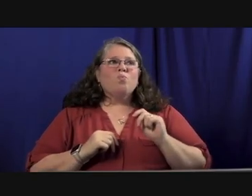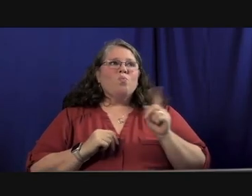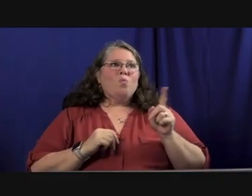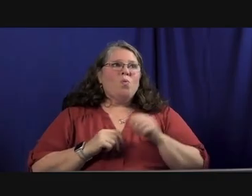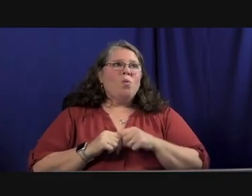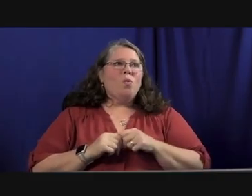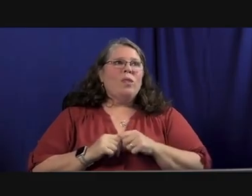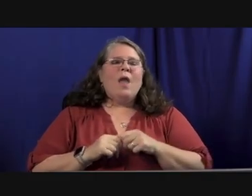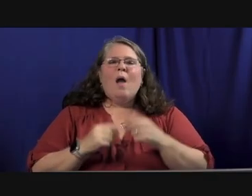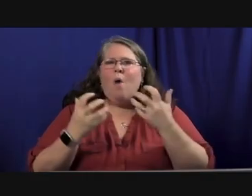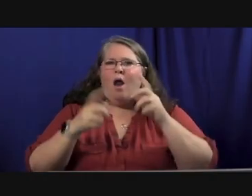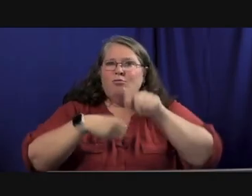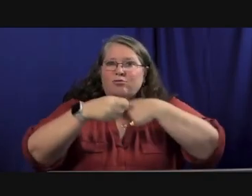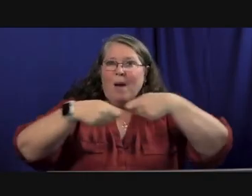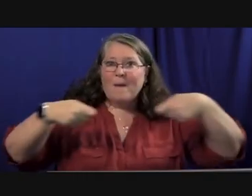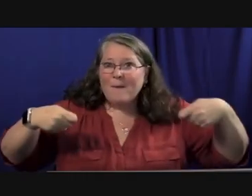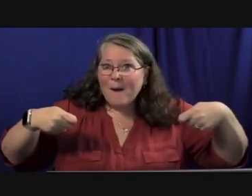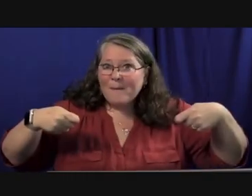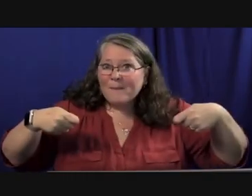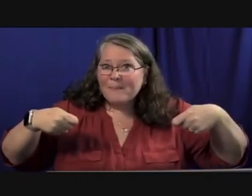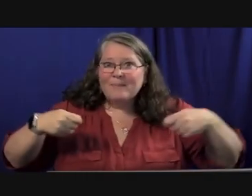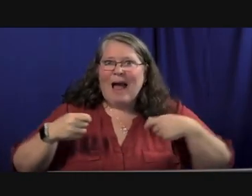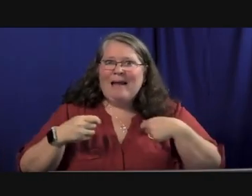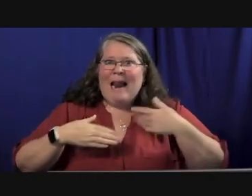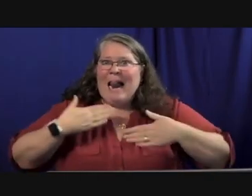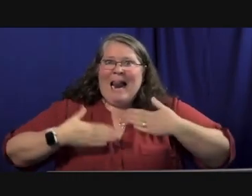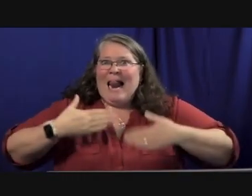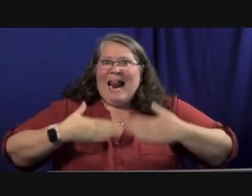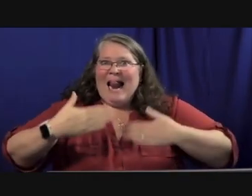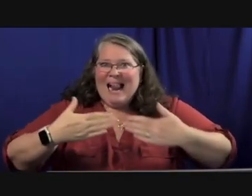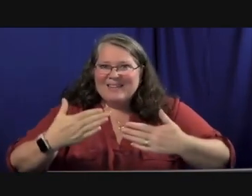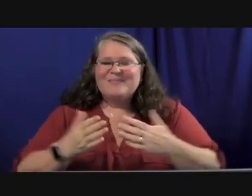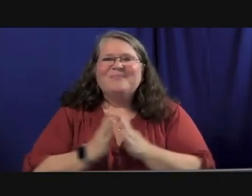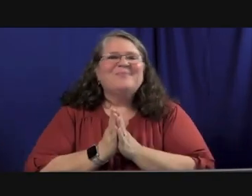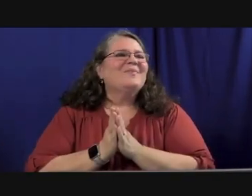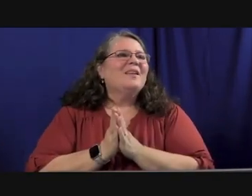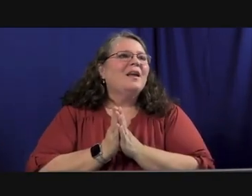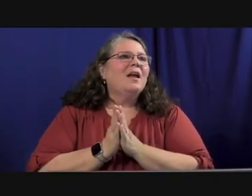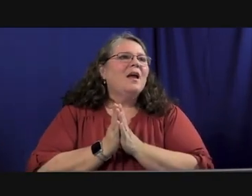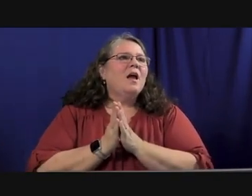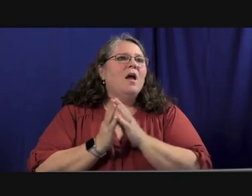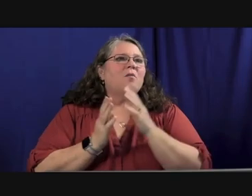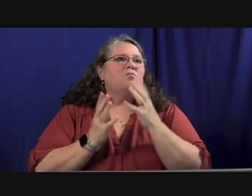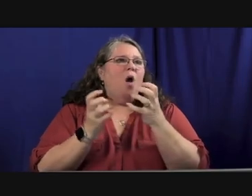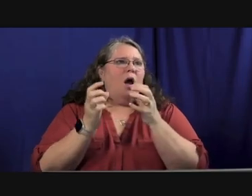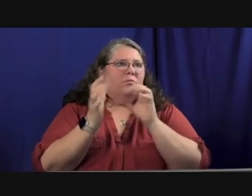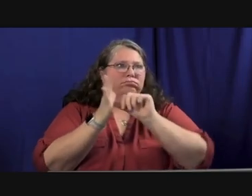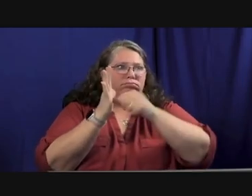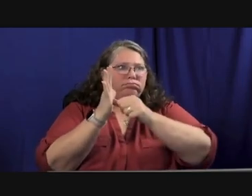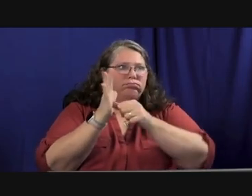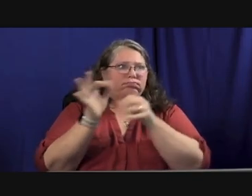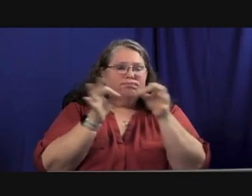Okay, so I want to wrap up on the different topics I've talked about. I know we kind of